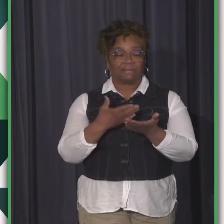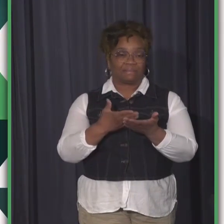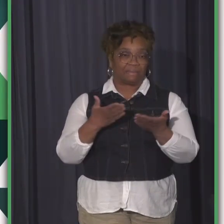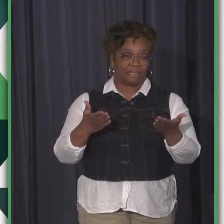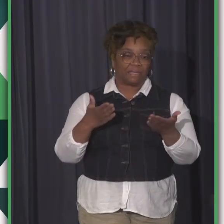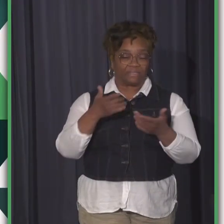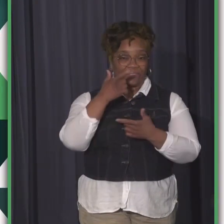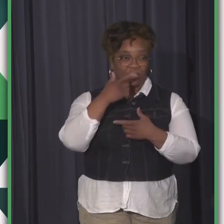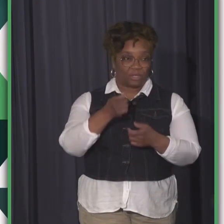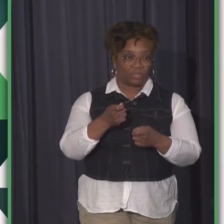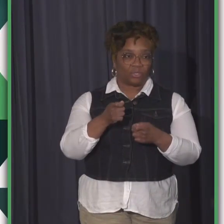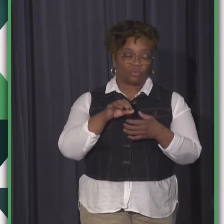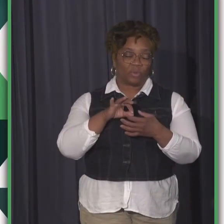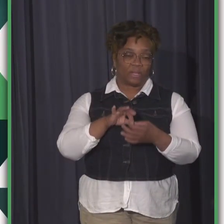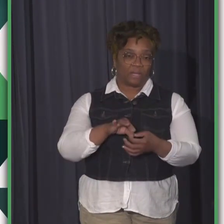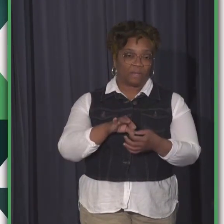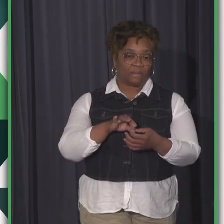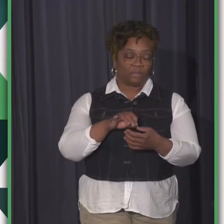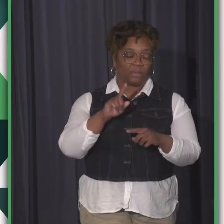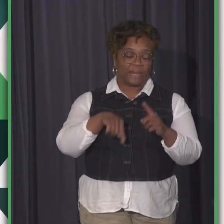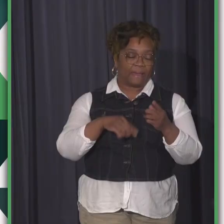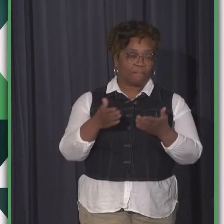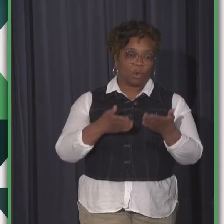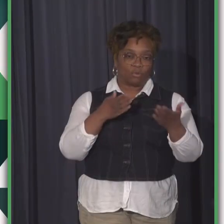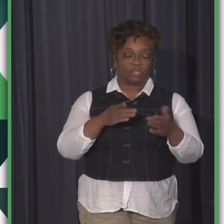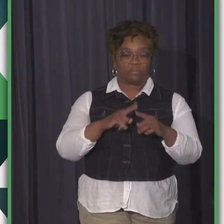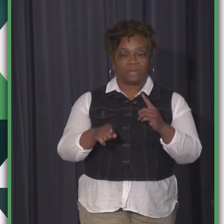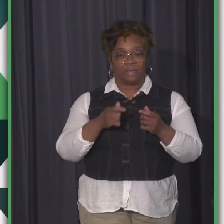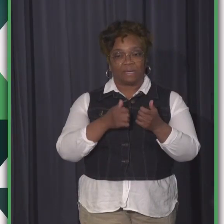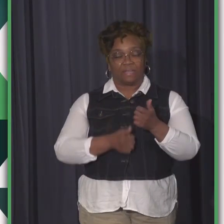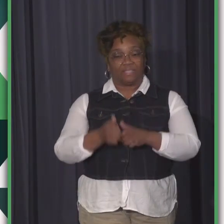motions. But the chief of police report is not a staff report.